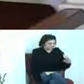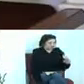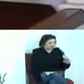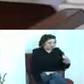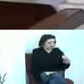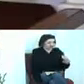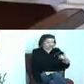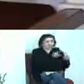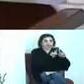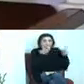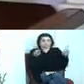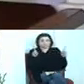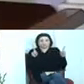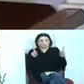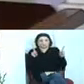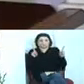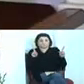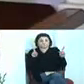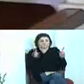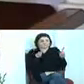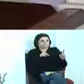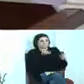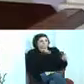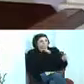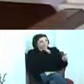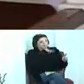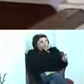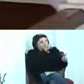but the pig was committed.